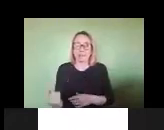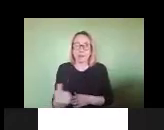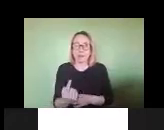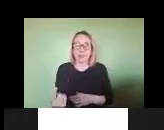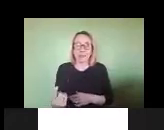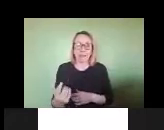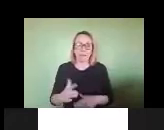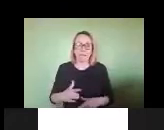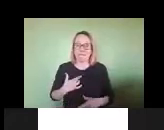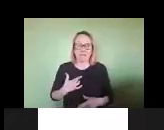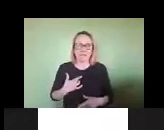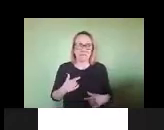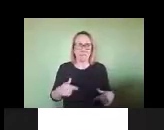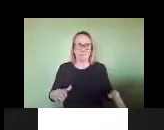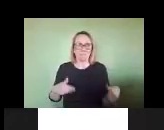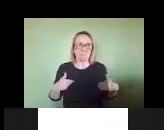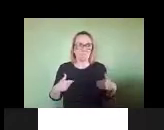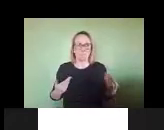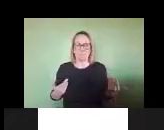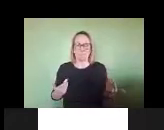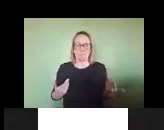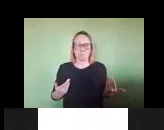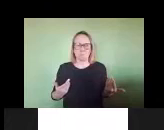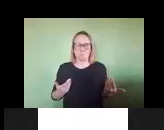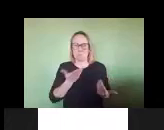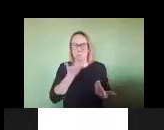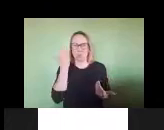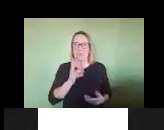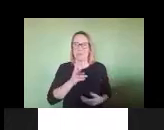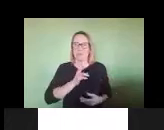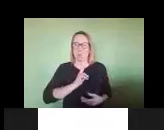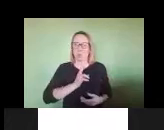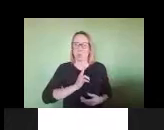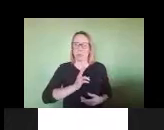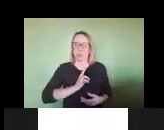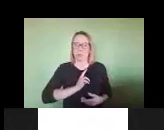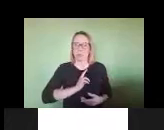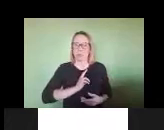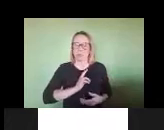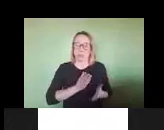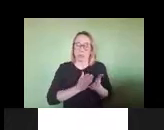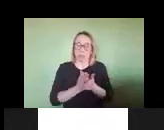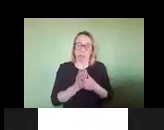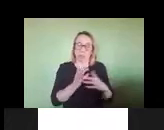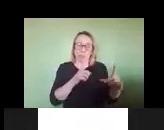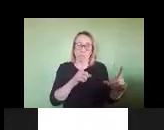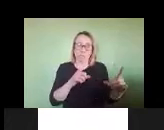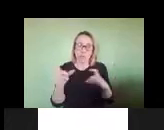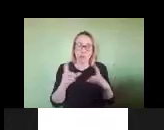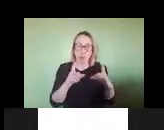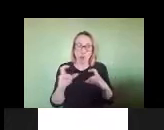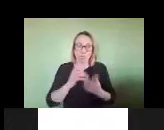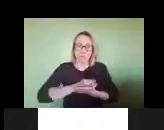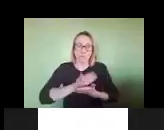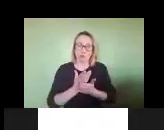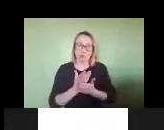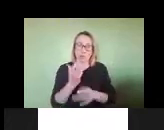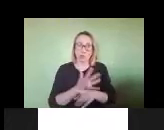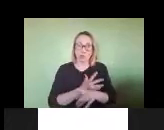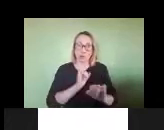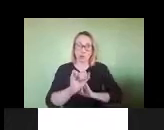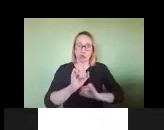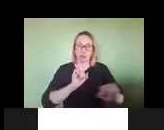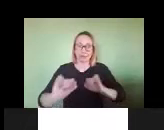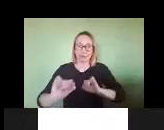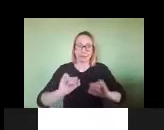for whatever reason they don't have a voice, through photography and sharing each other's stories.